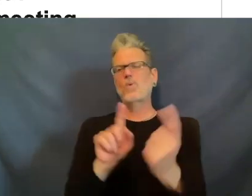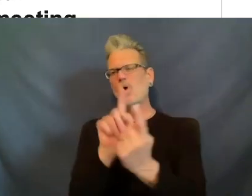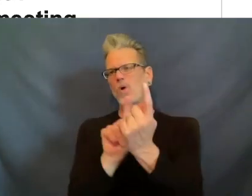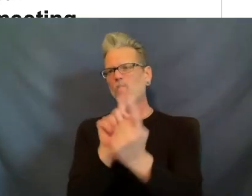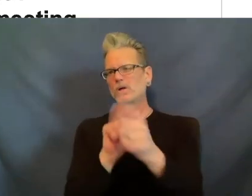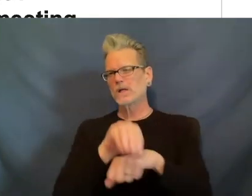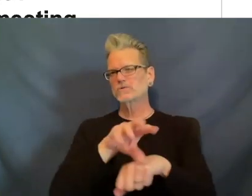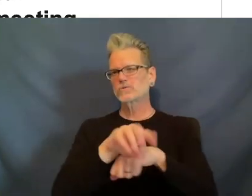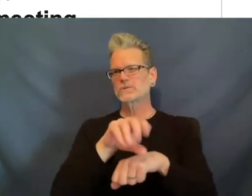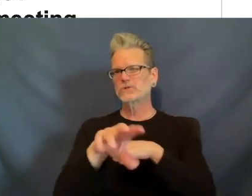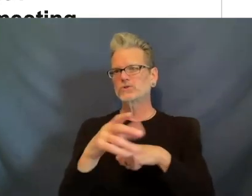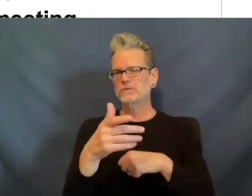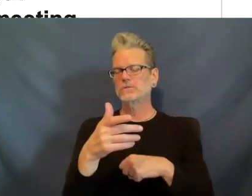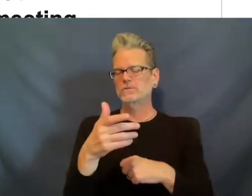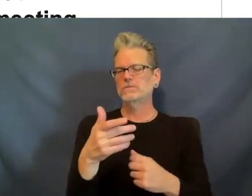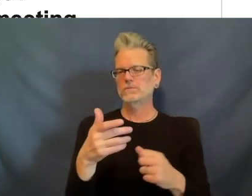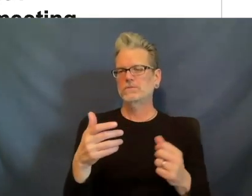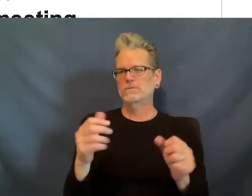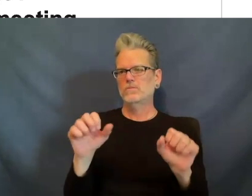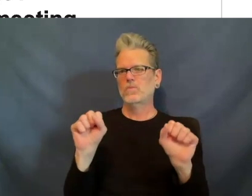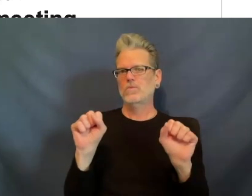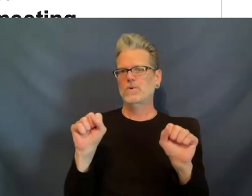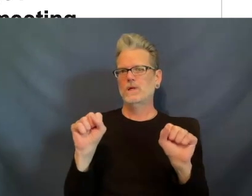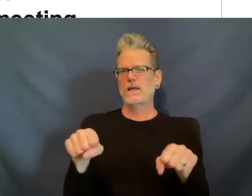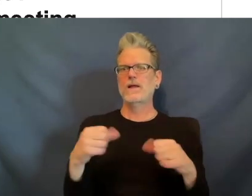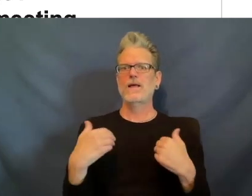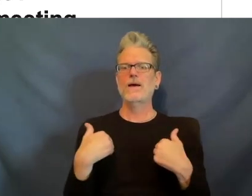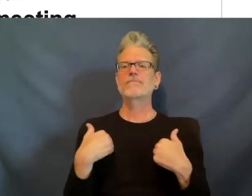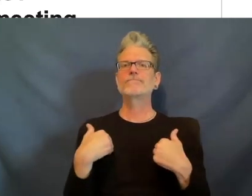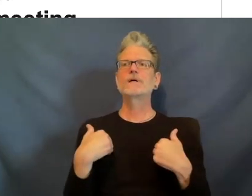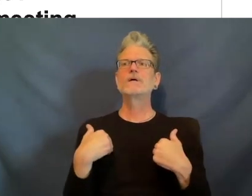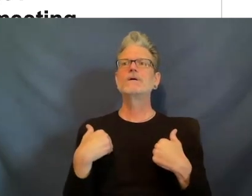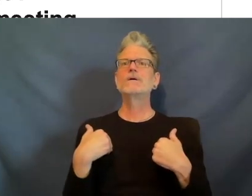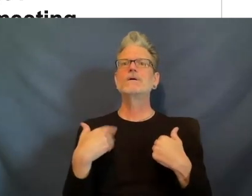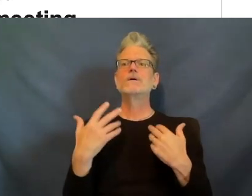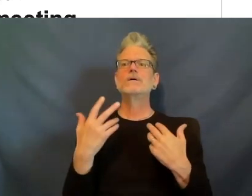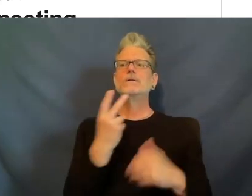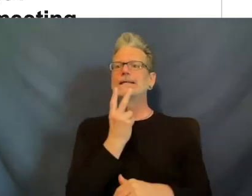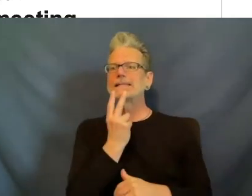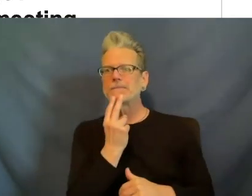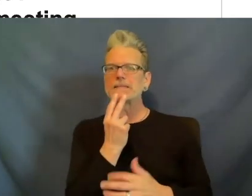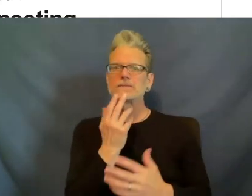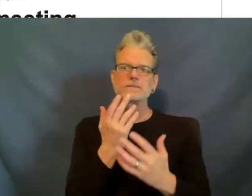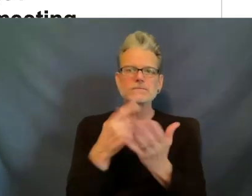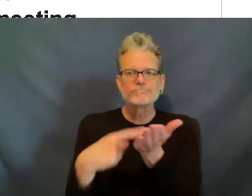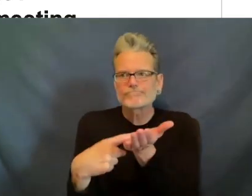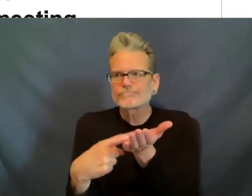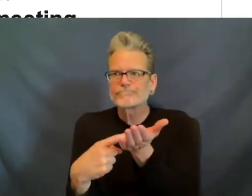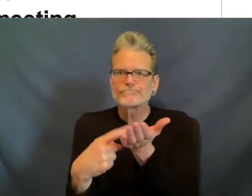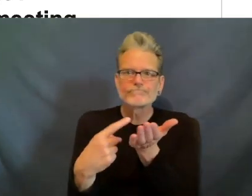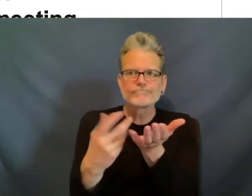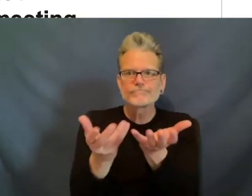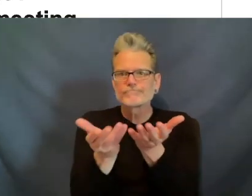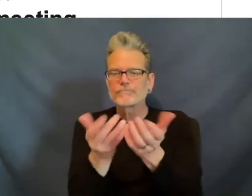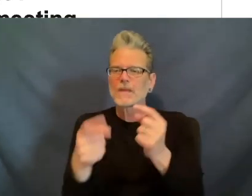consultation site, which we'd be able to have intimate discussions on the questions and the concerns